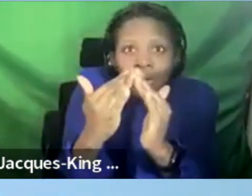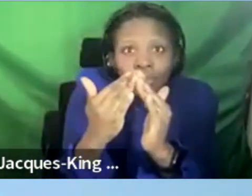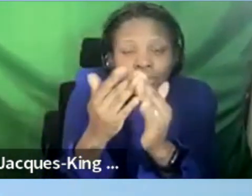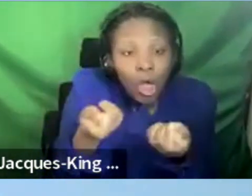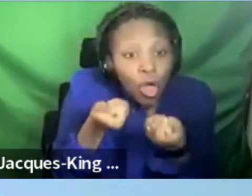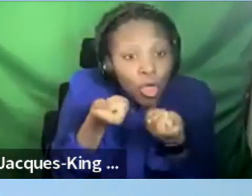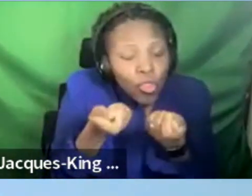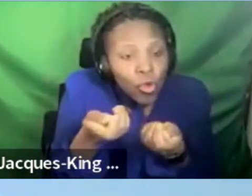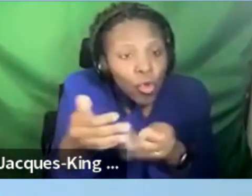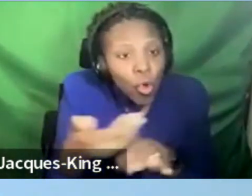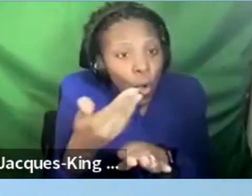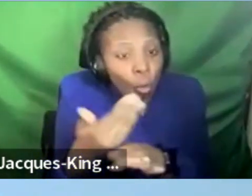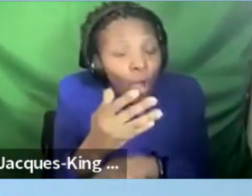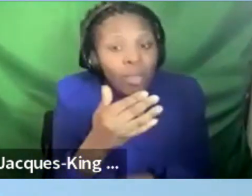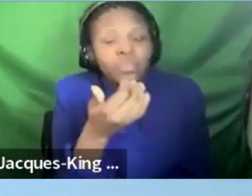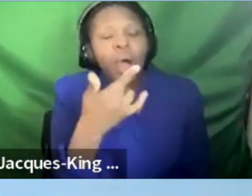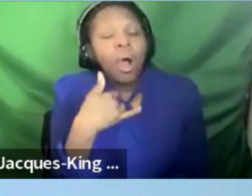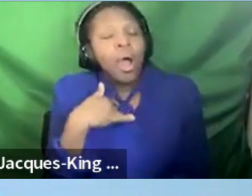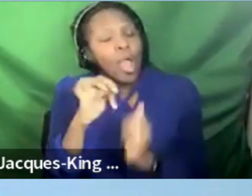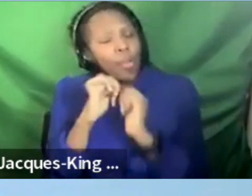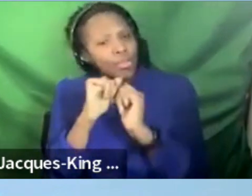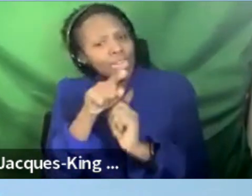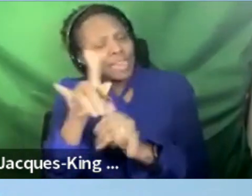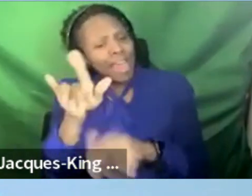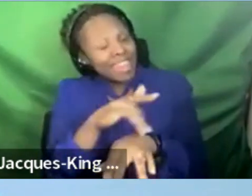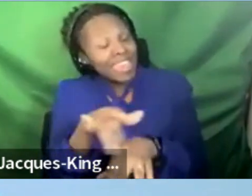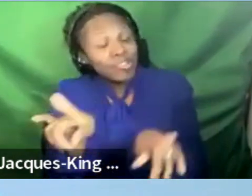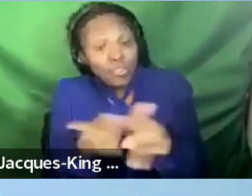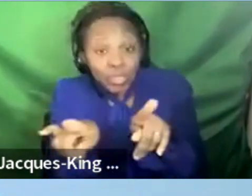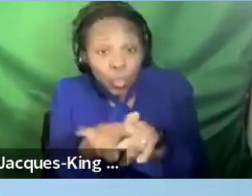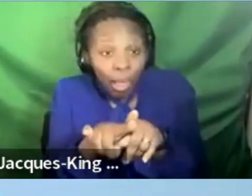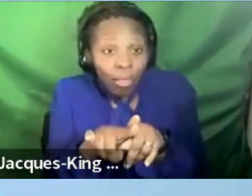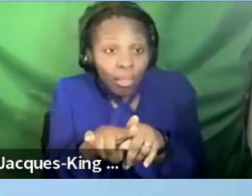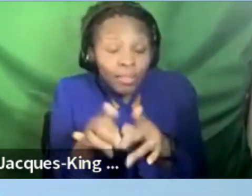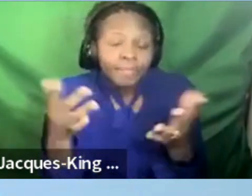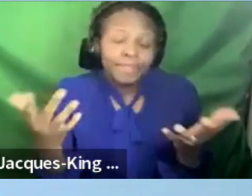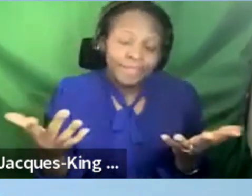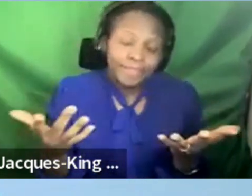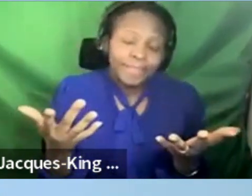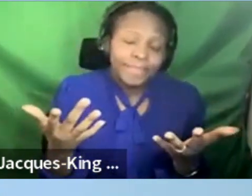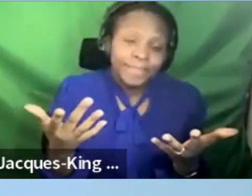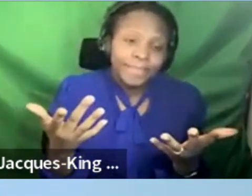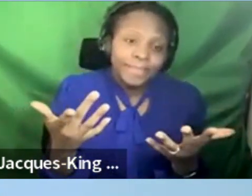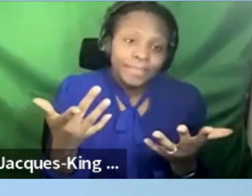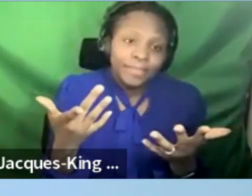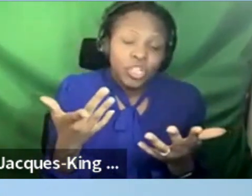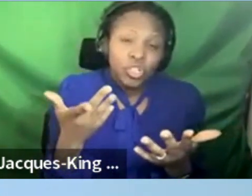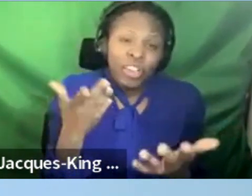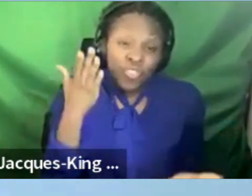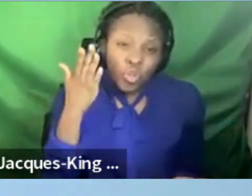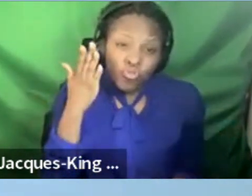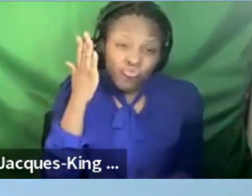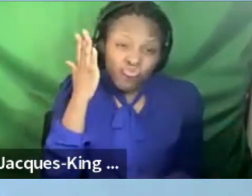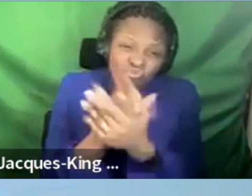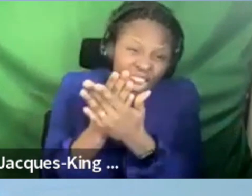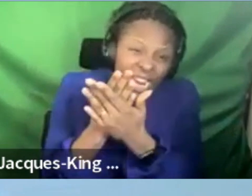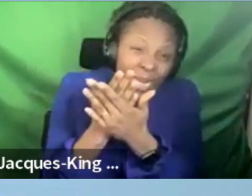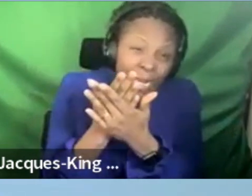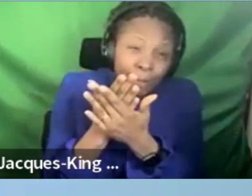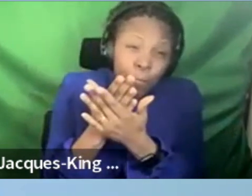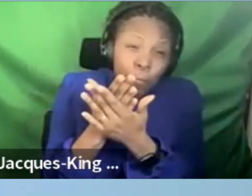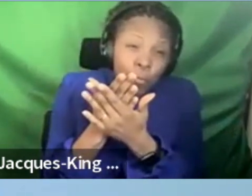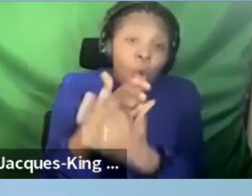stuff and the cooker works, you know. I appreciate that kind of theatre too. It's again, it's about how going for it. It's about